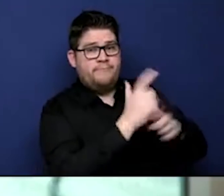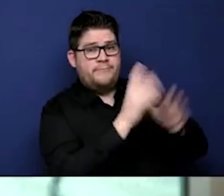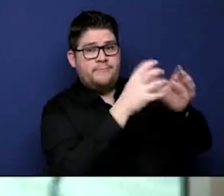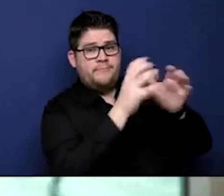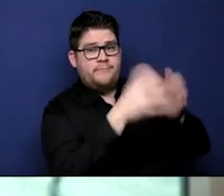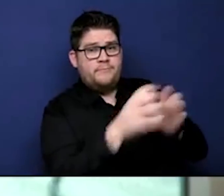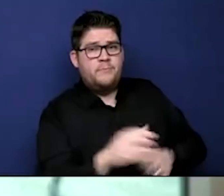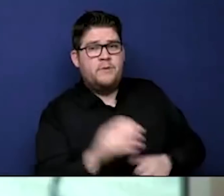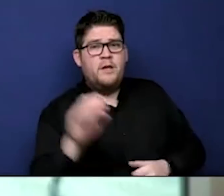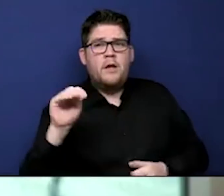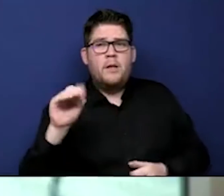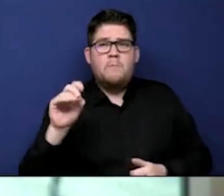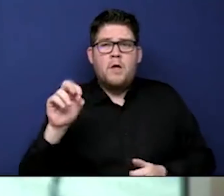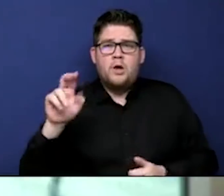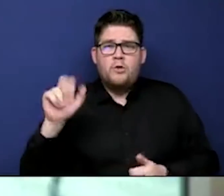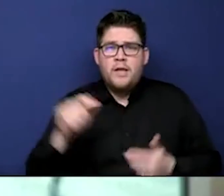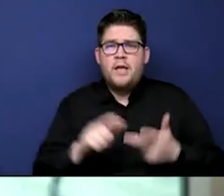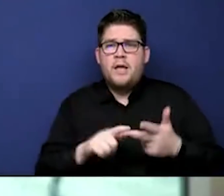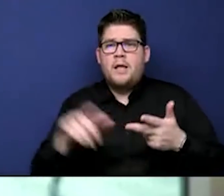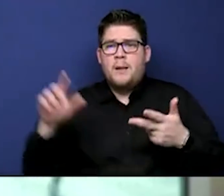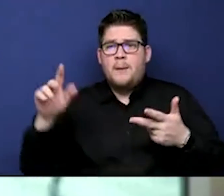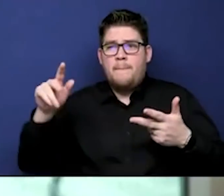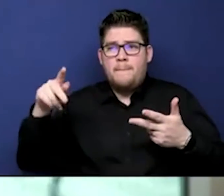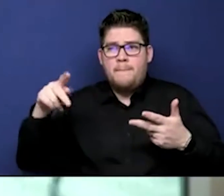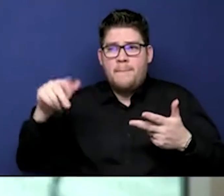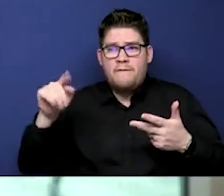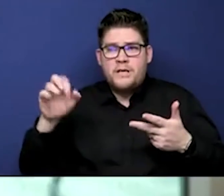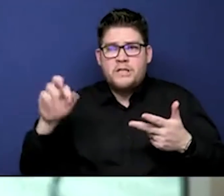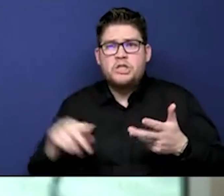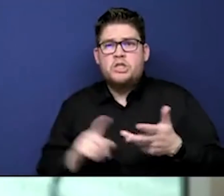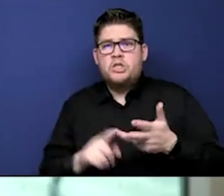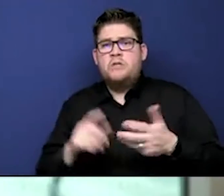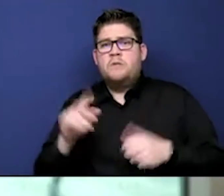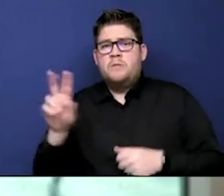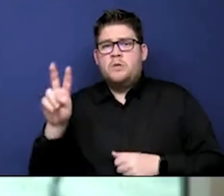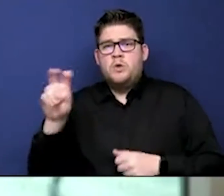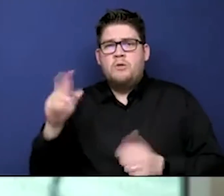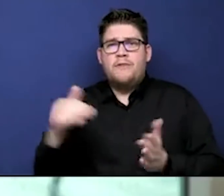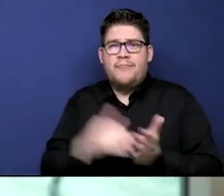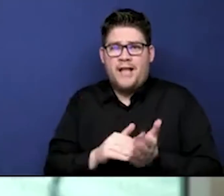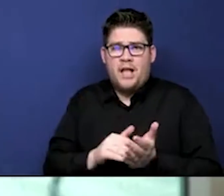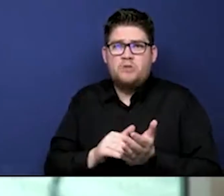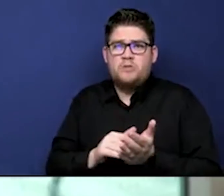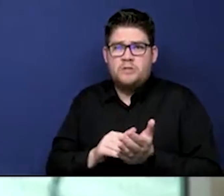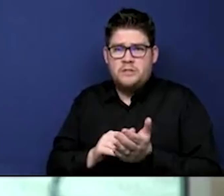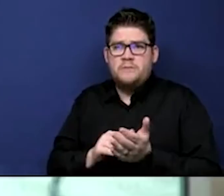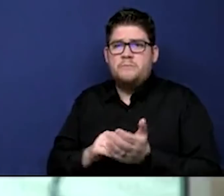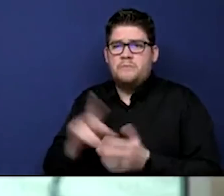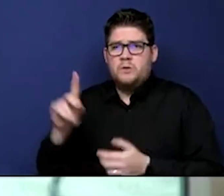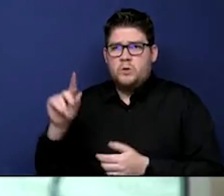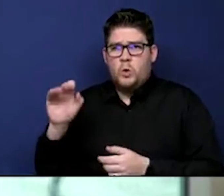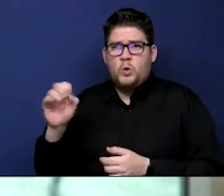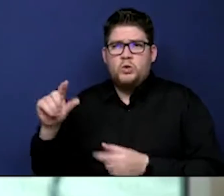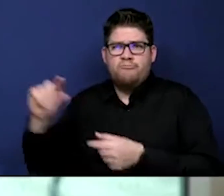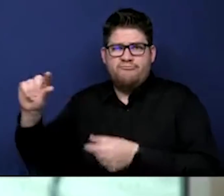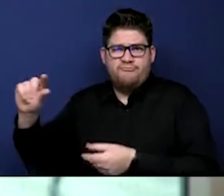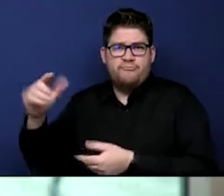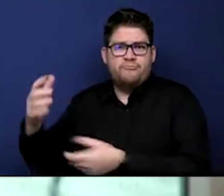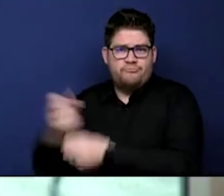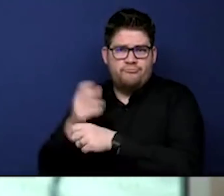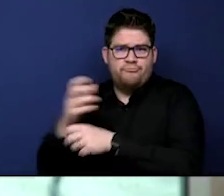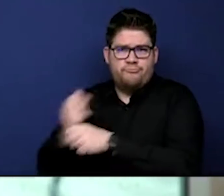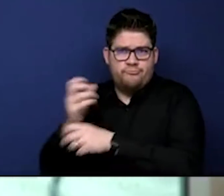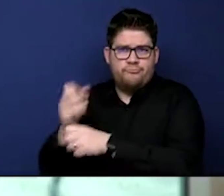the age range. So we have about 200,000 doses in the next couple of weeks.